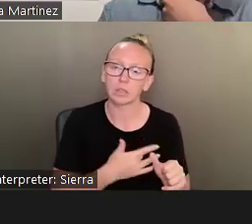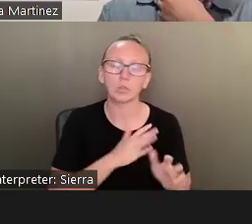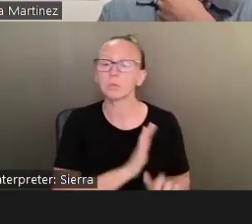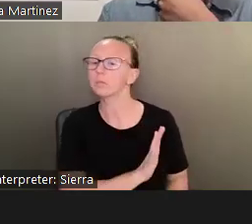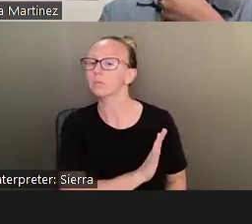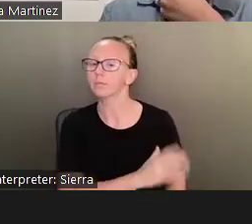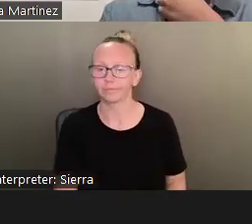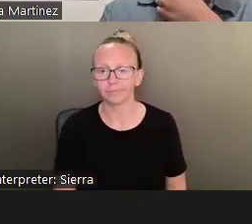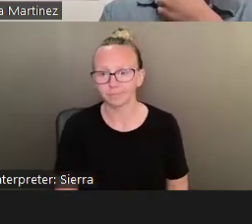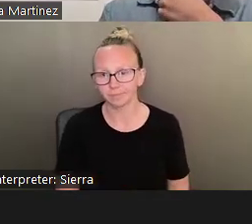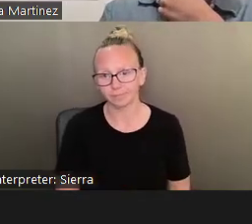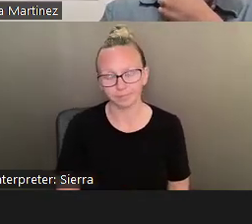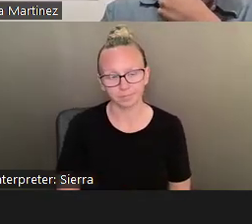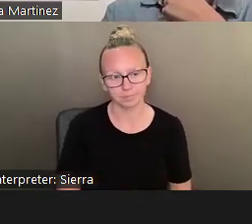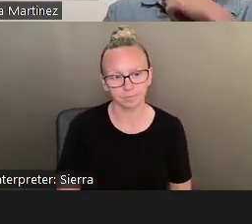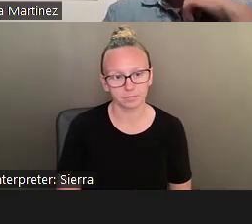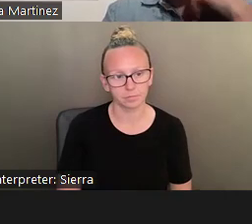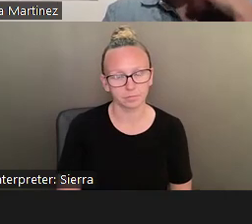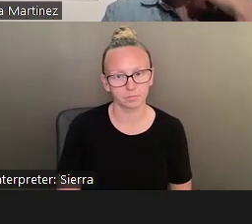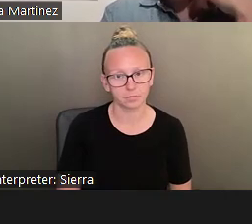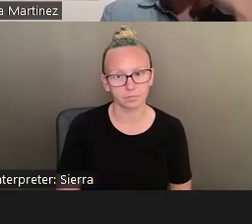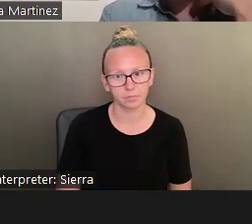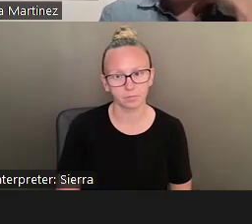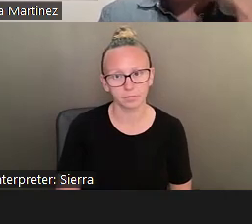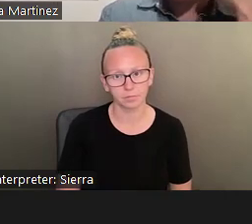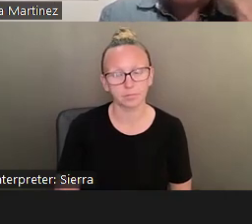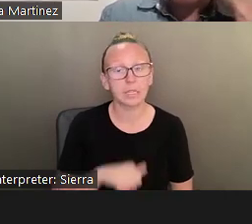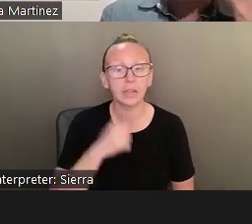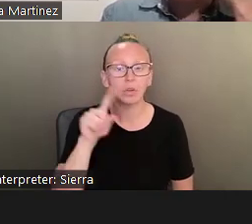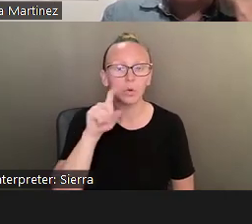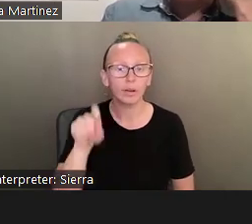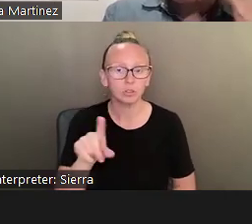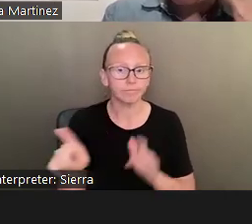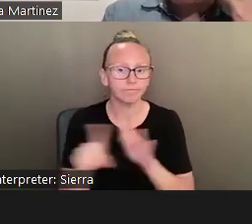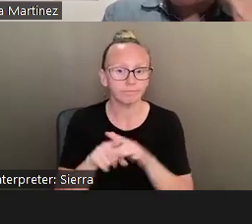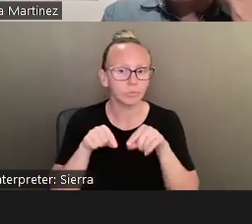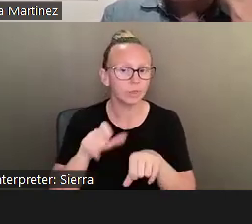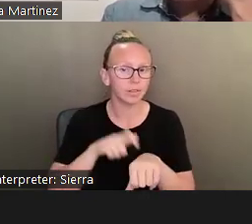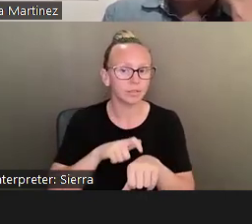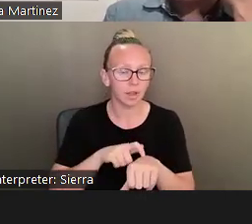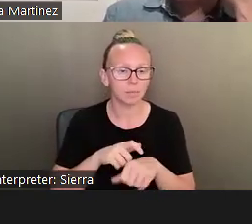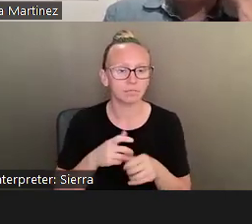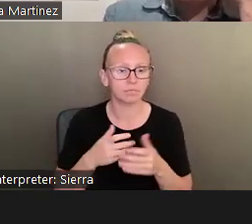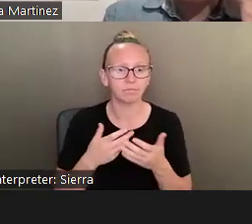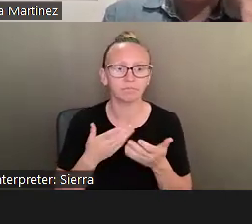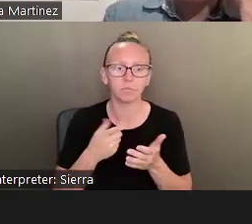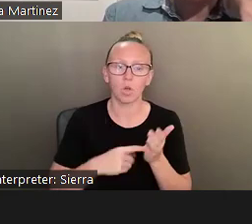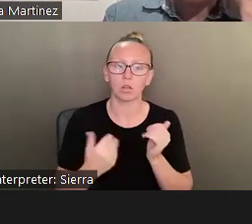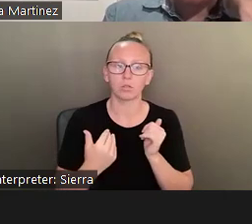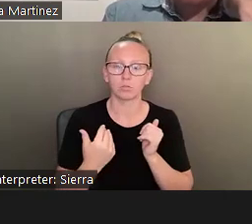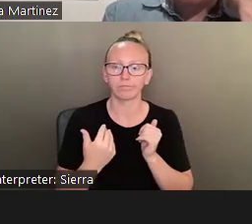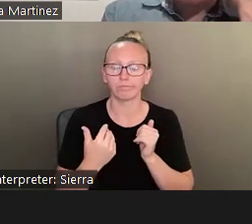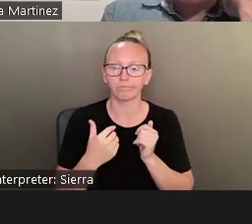And another question that came up in my practice around that time was, what reminds you of your own